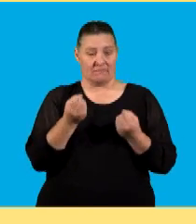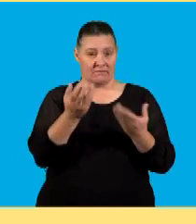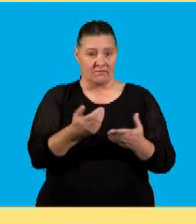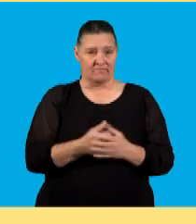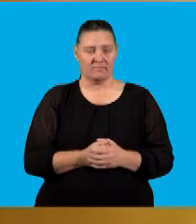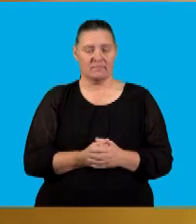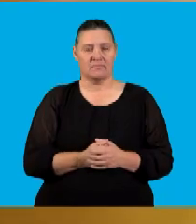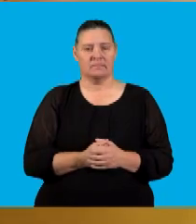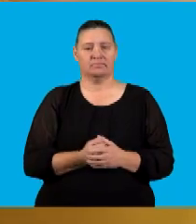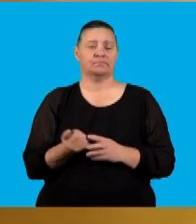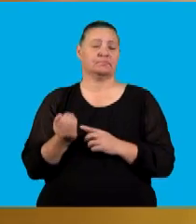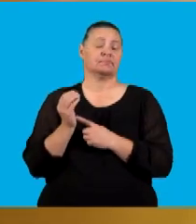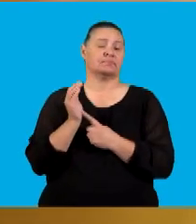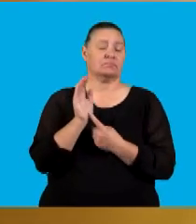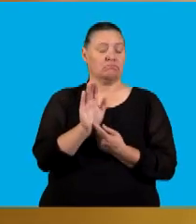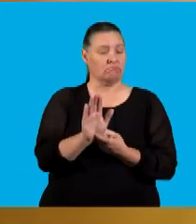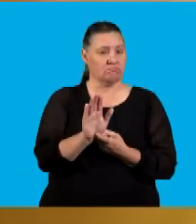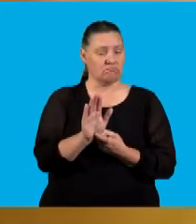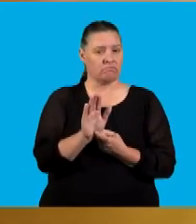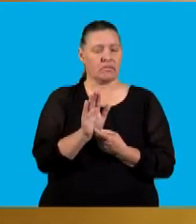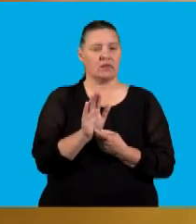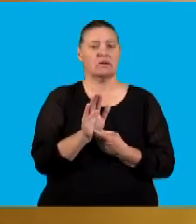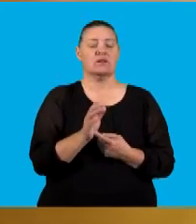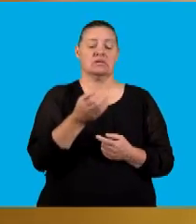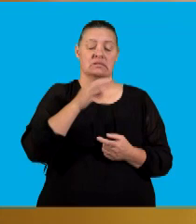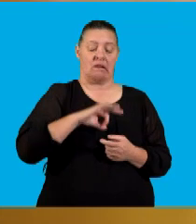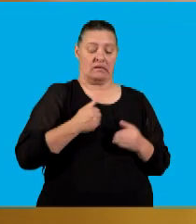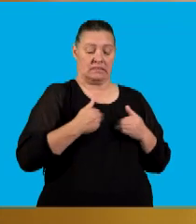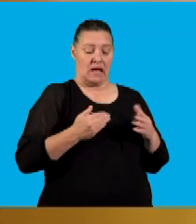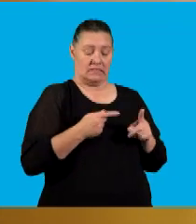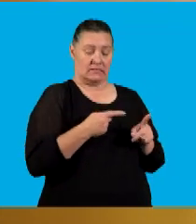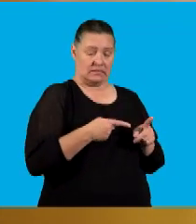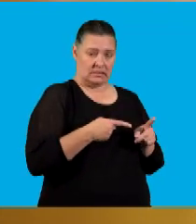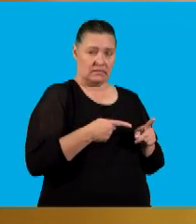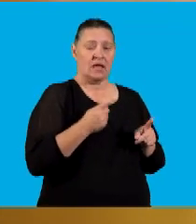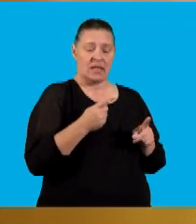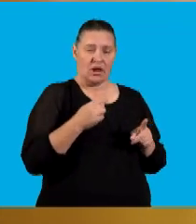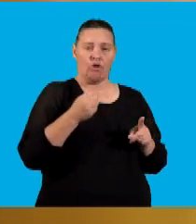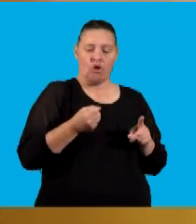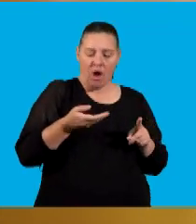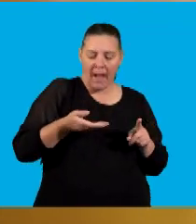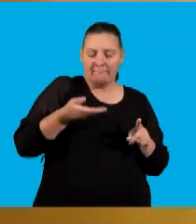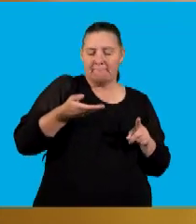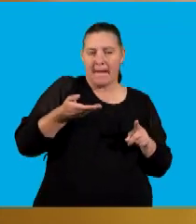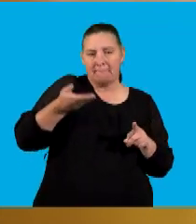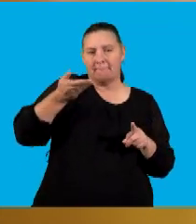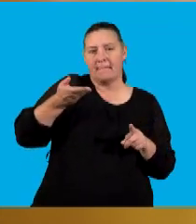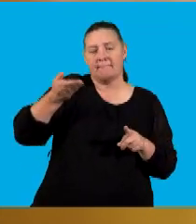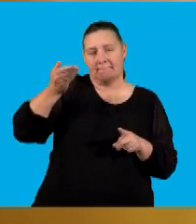salary scale, it shows you your starting salary as well as the annual increases that you'll be